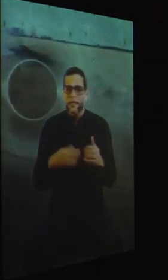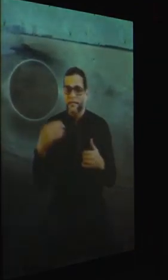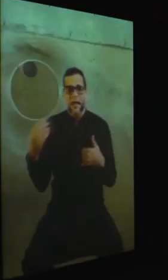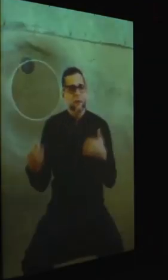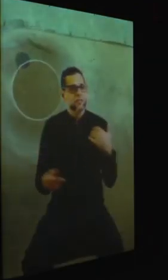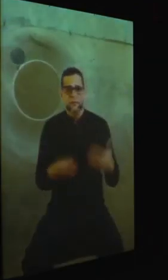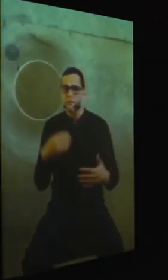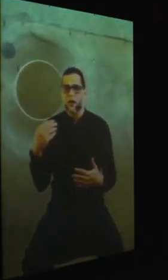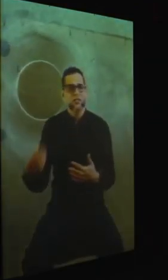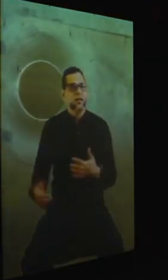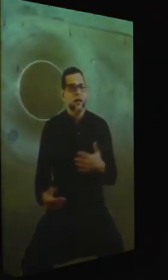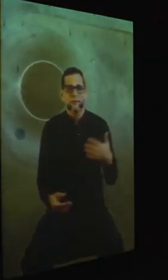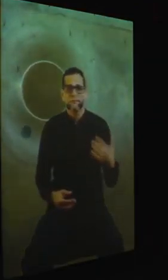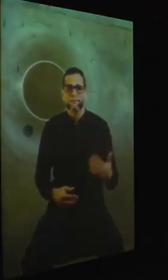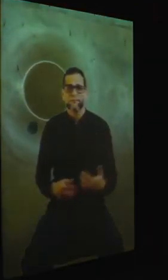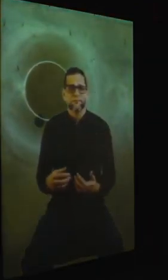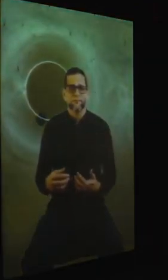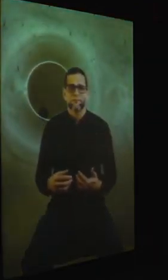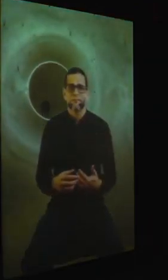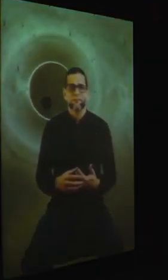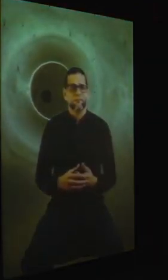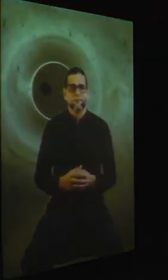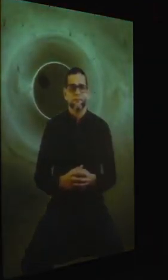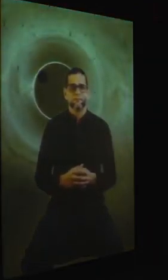And yet time just keeps marching on.